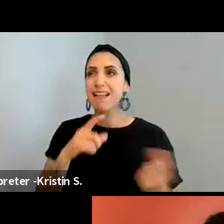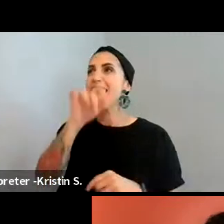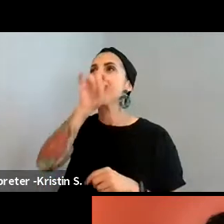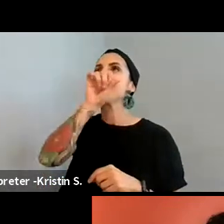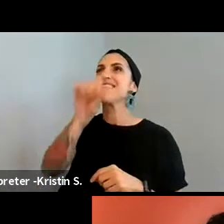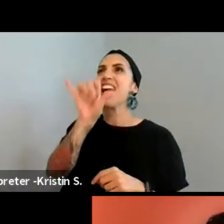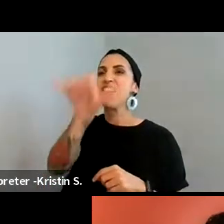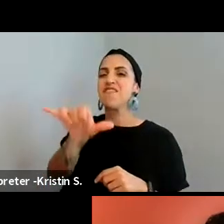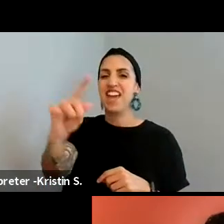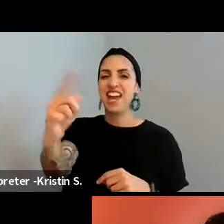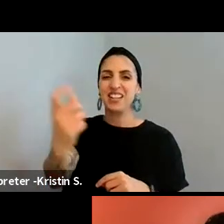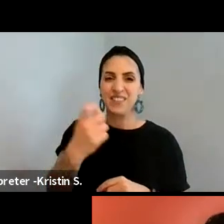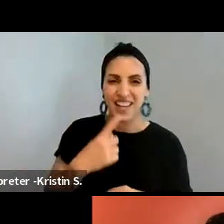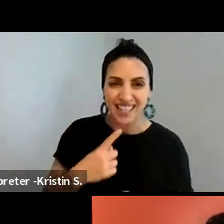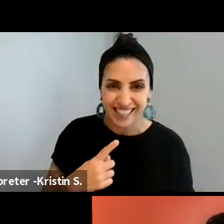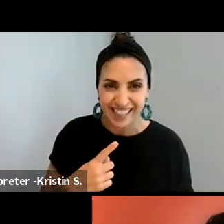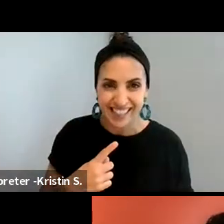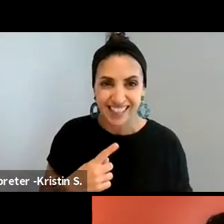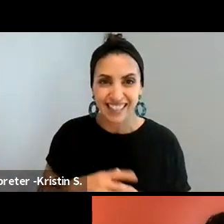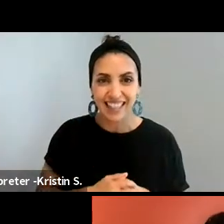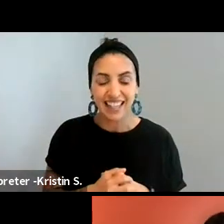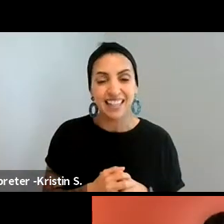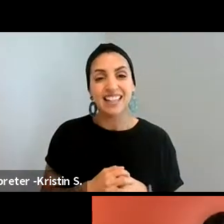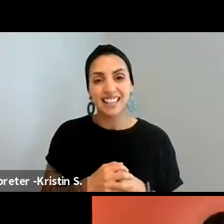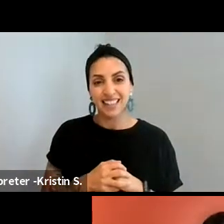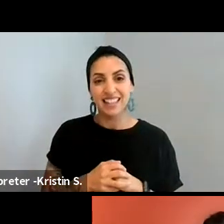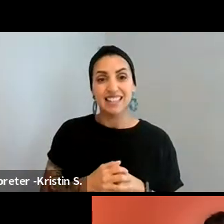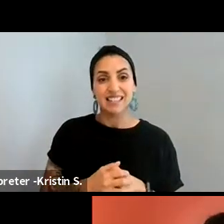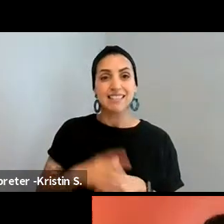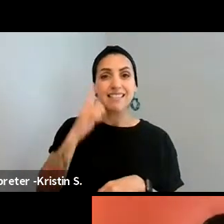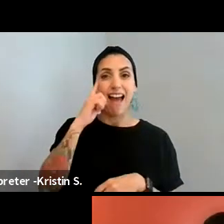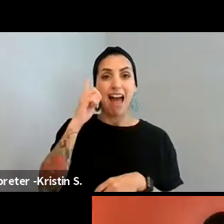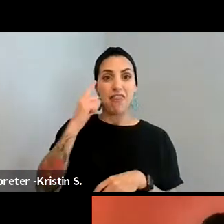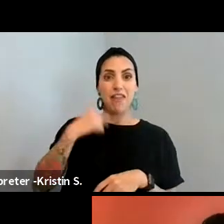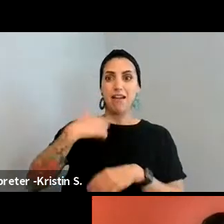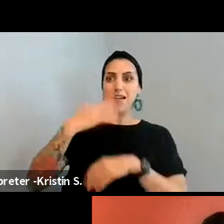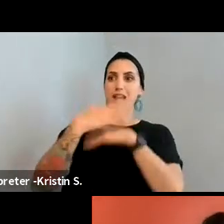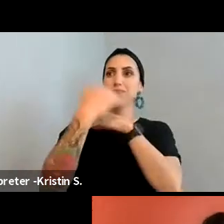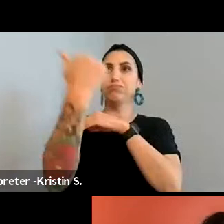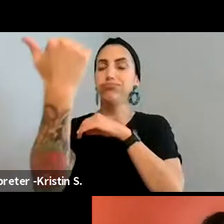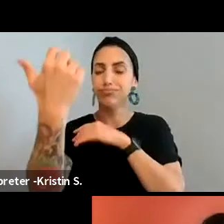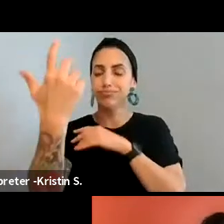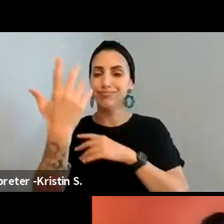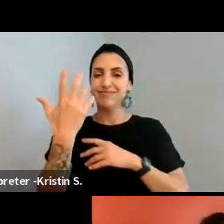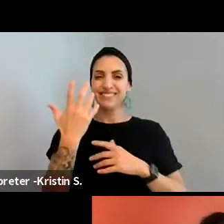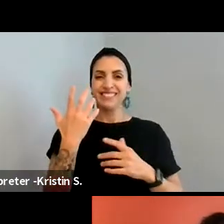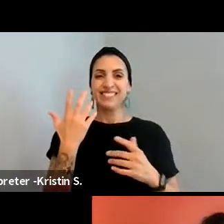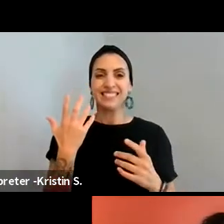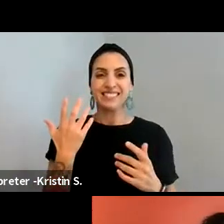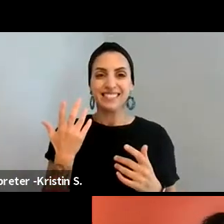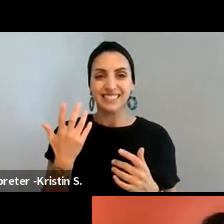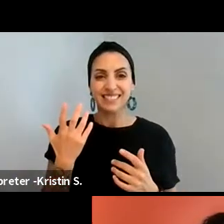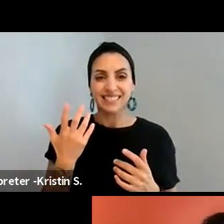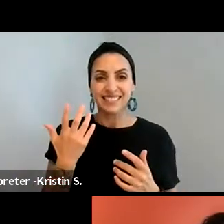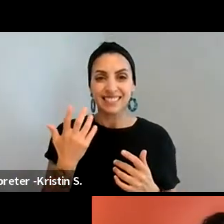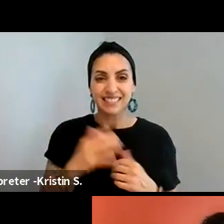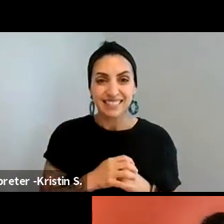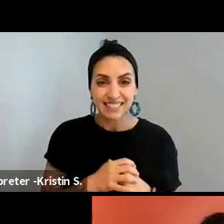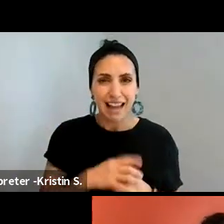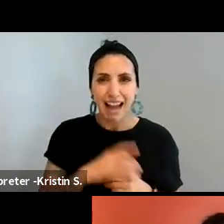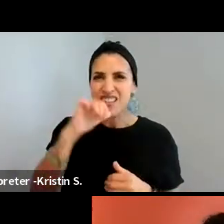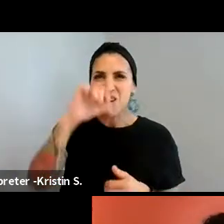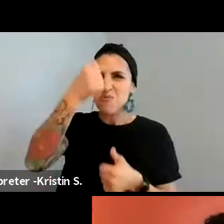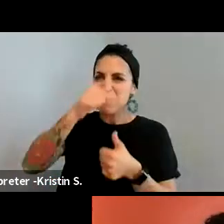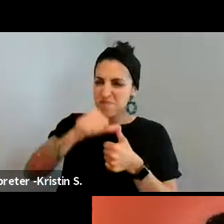And I always like to say, I think it called me and then I called it because I don't remember when